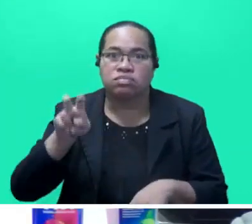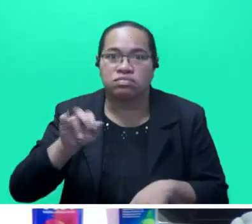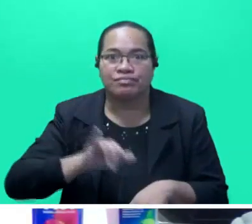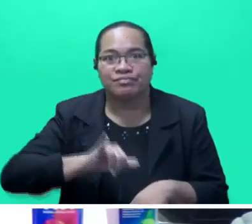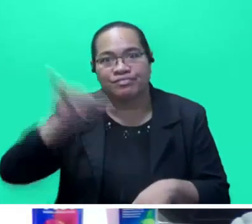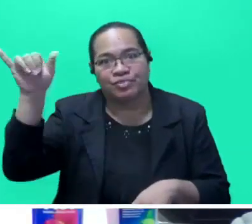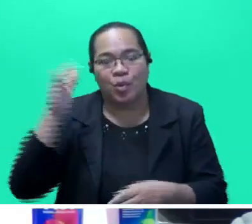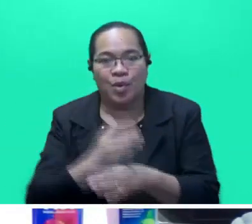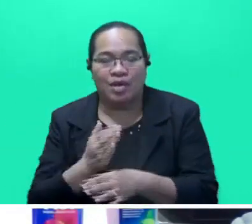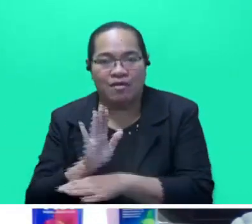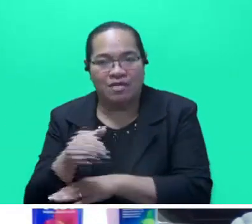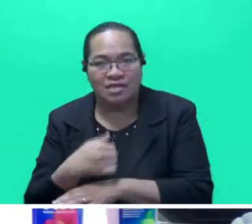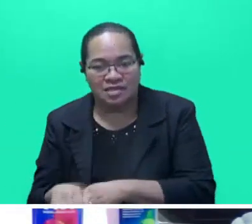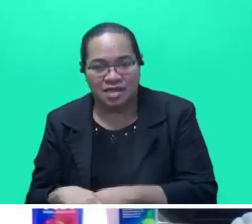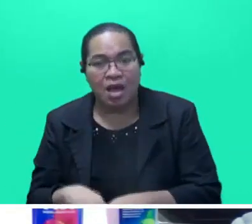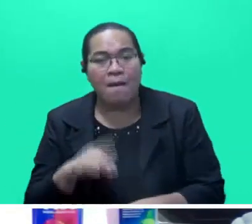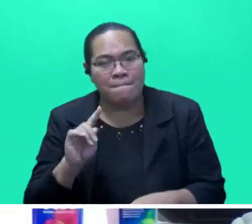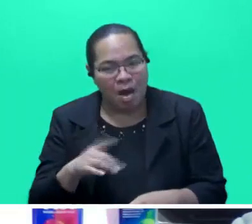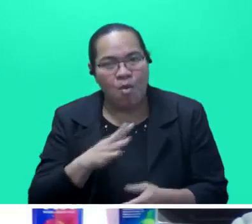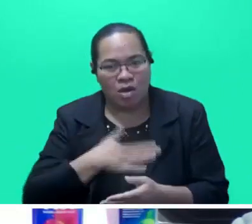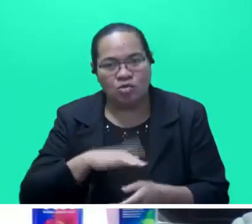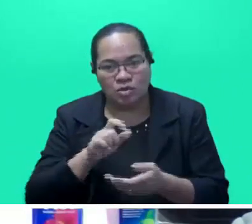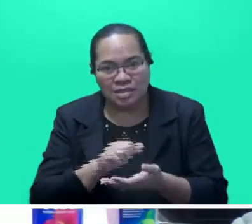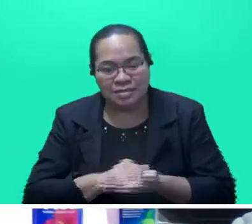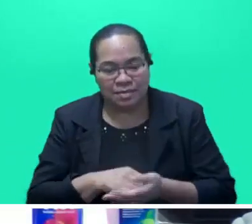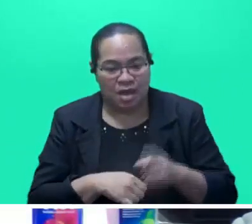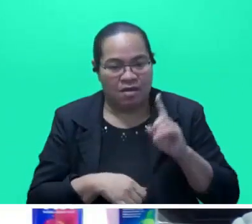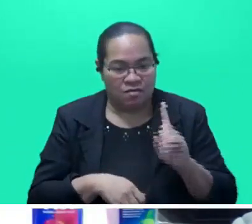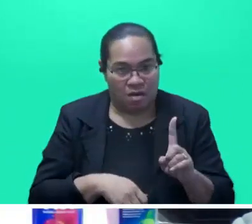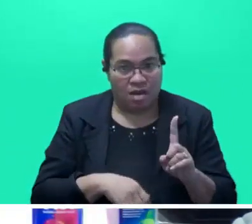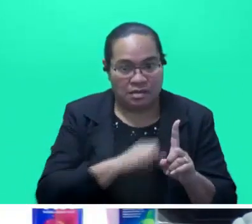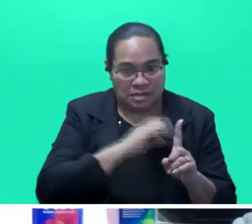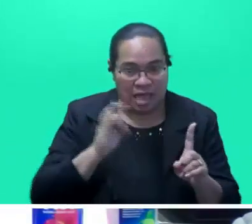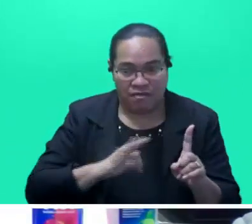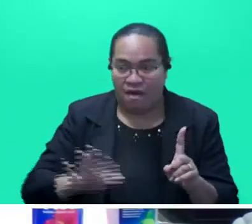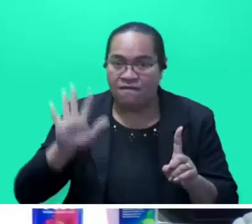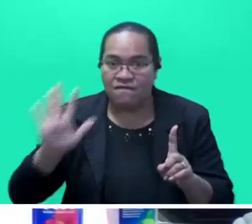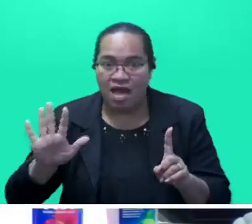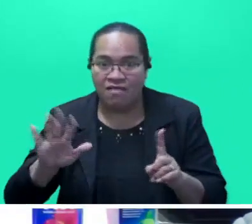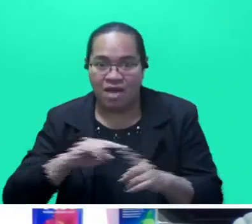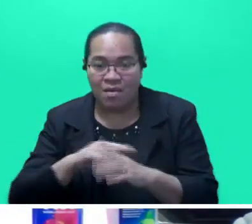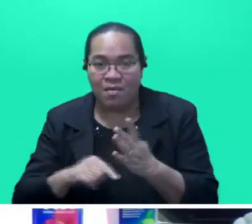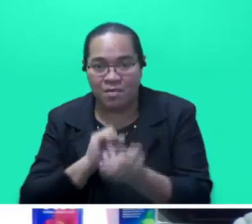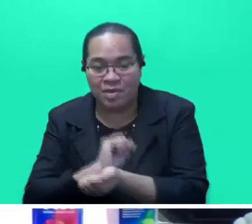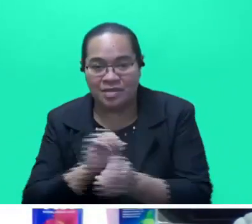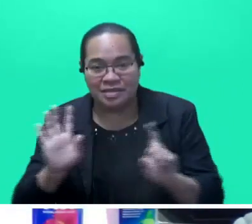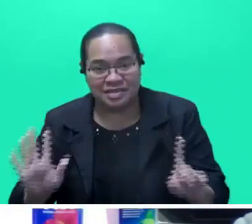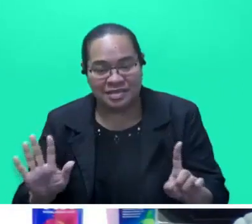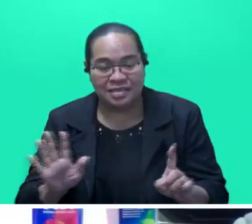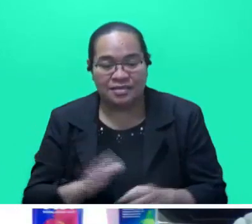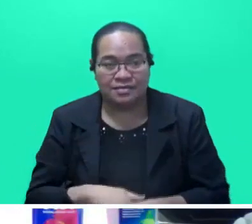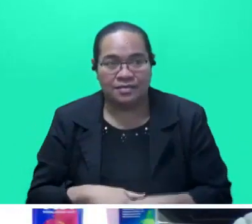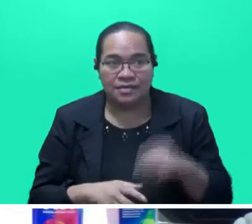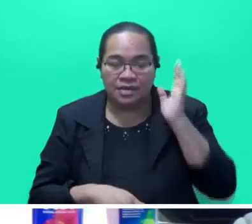inmate. As clarified by the Fiji Corrections Service, temporary relieving custodial officers were engaged for 3 months period during